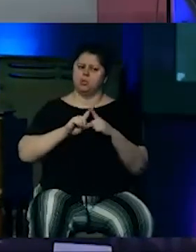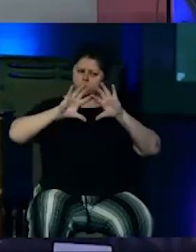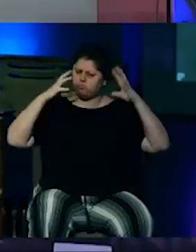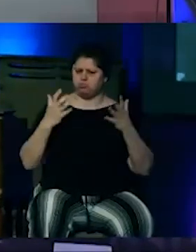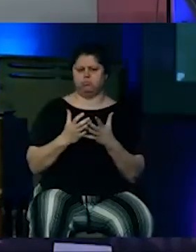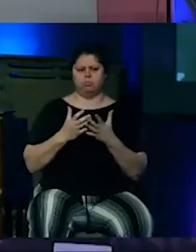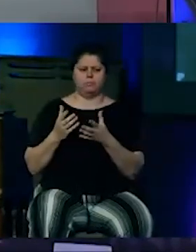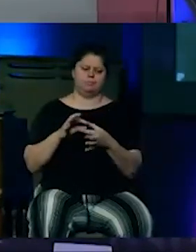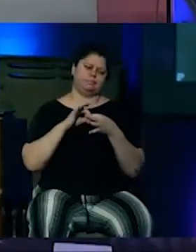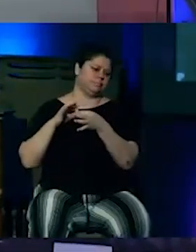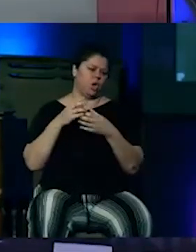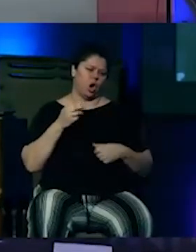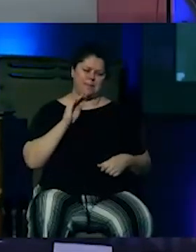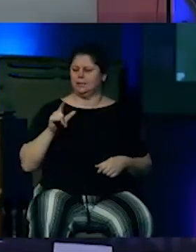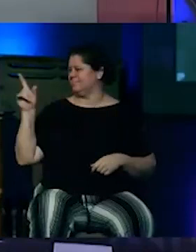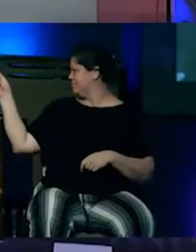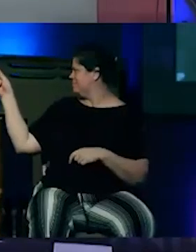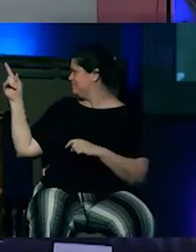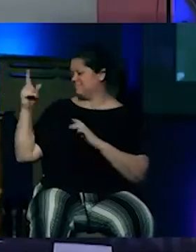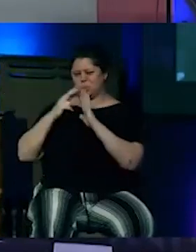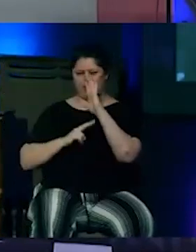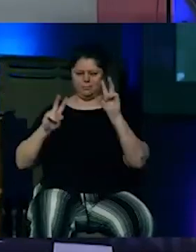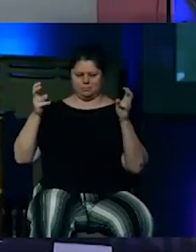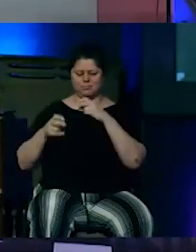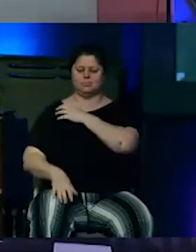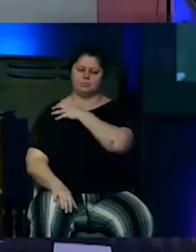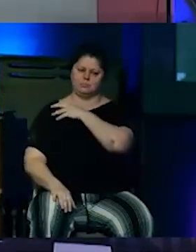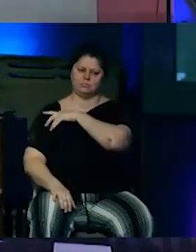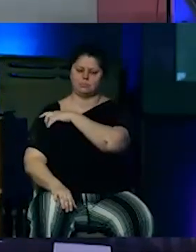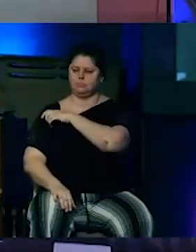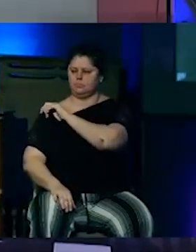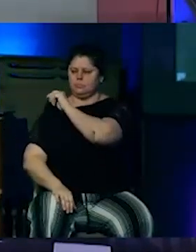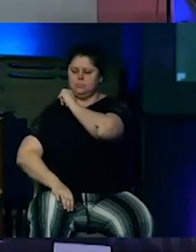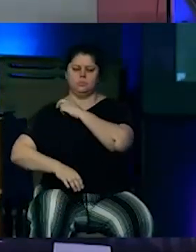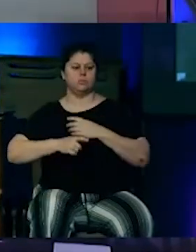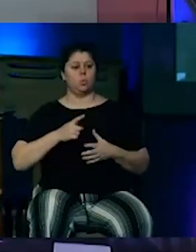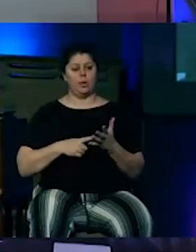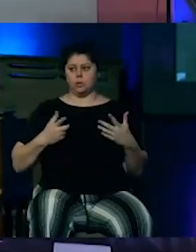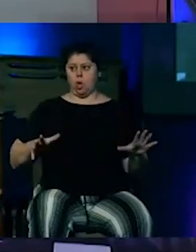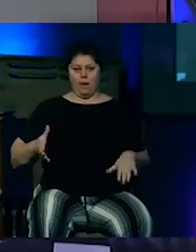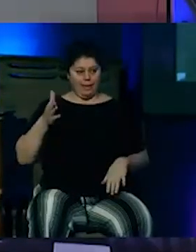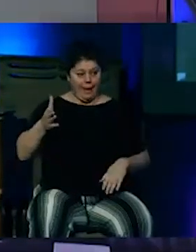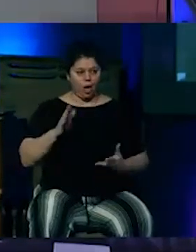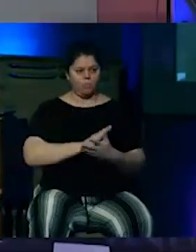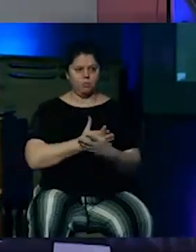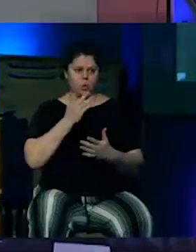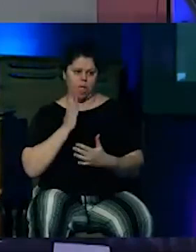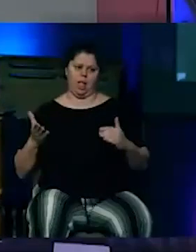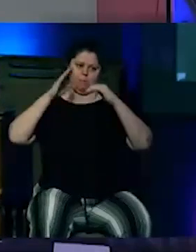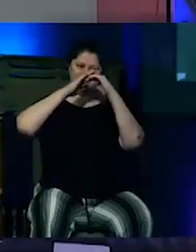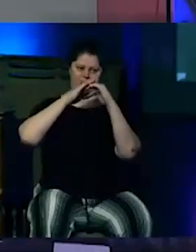harmony and mutuality. The music just kind of amplifies and intensifies what already is there, right?